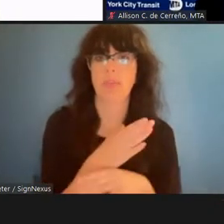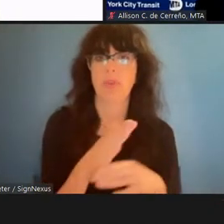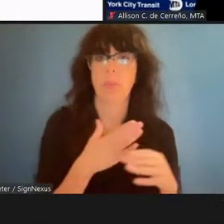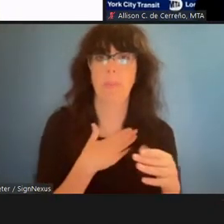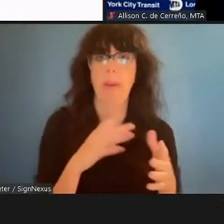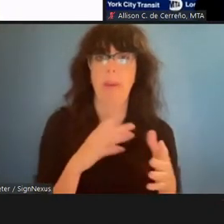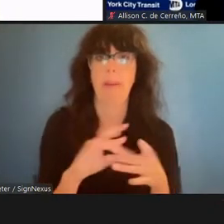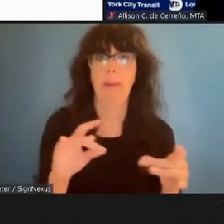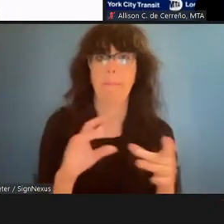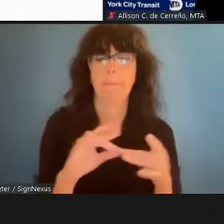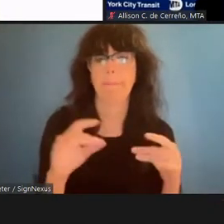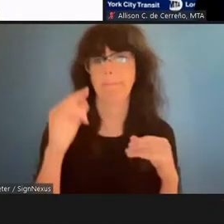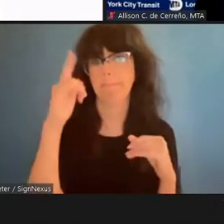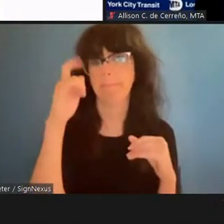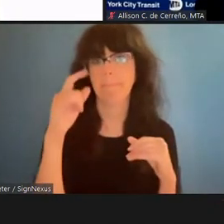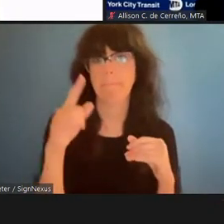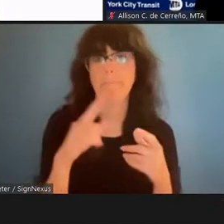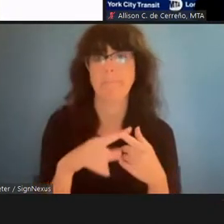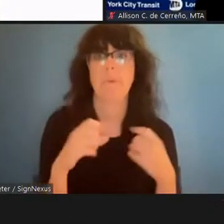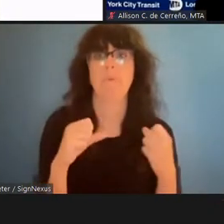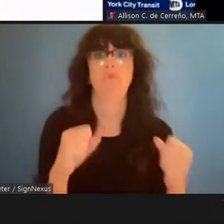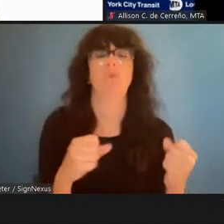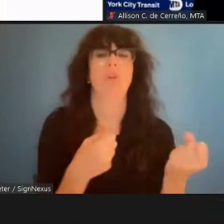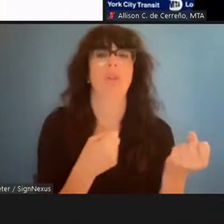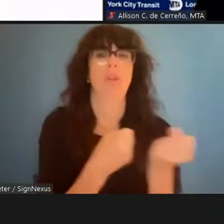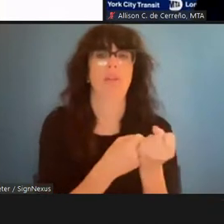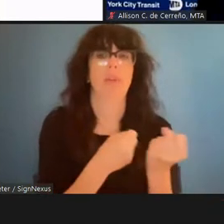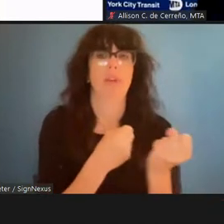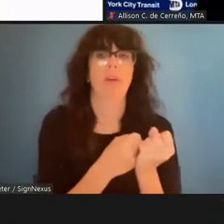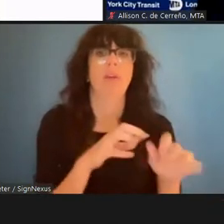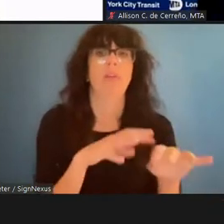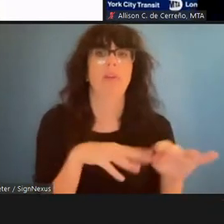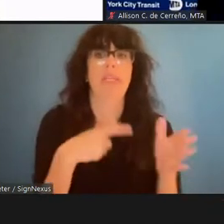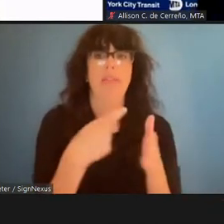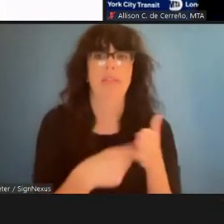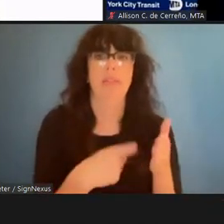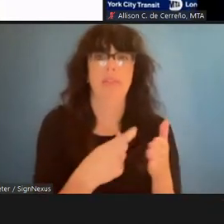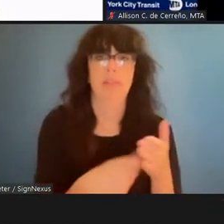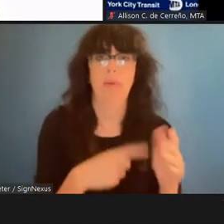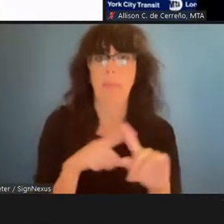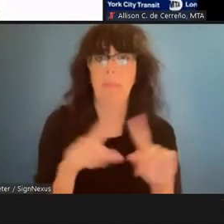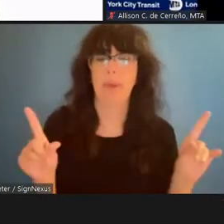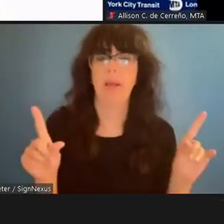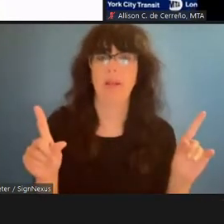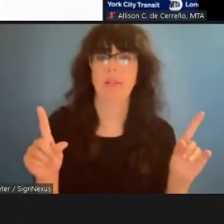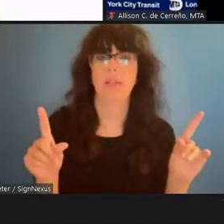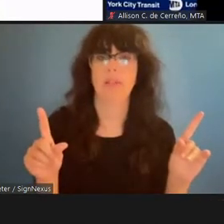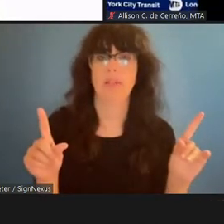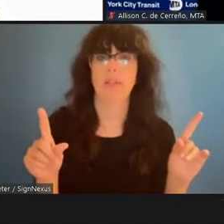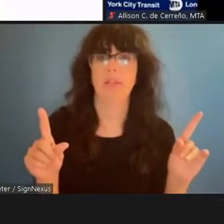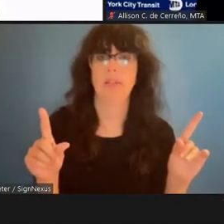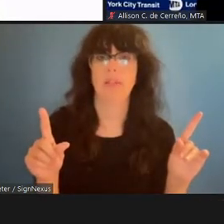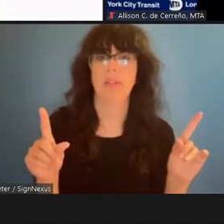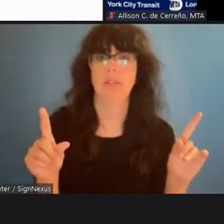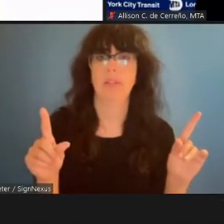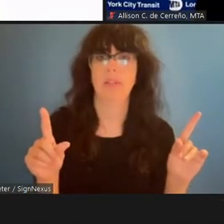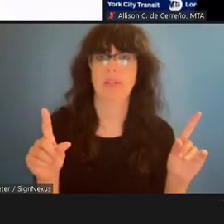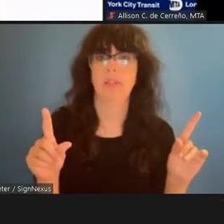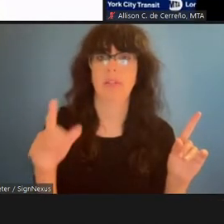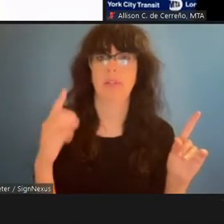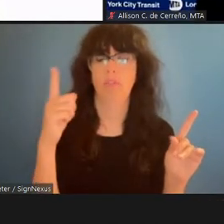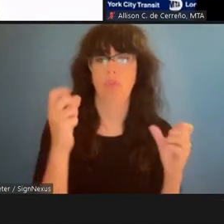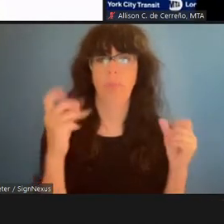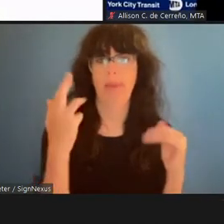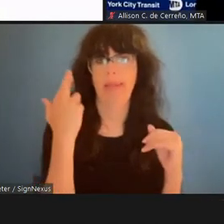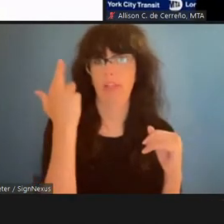i am strongly in favor of congestion pricing however and i should say that is for a whole variety of